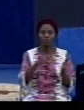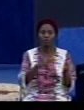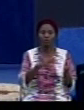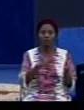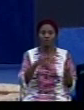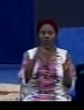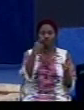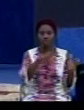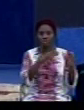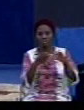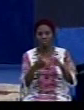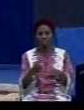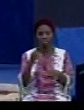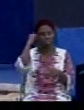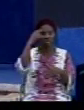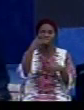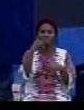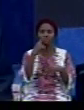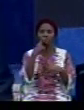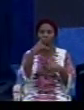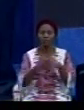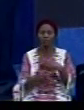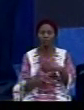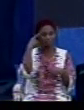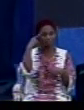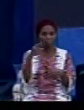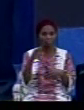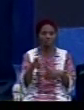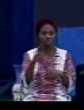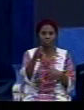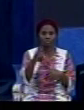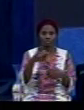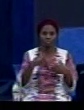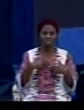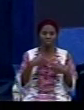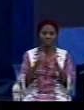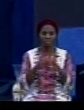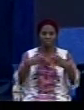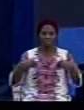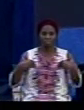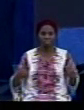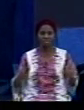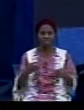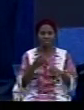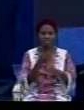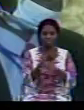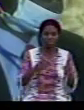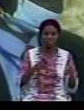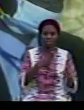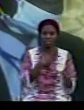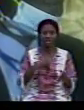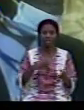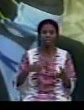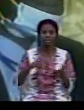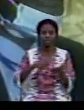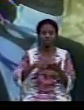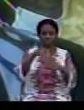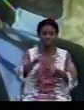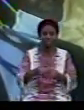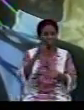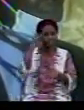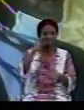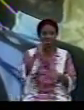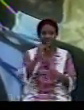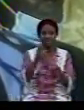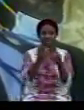salvation, you have that healing, you have that deliverance, and tonight is coming to you. For